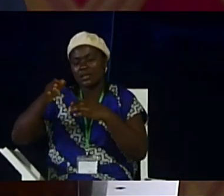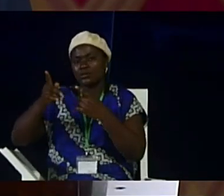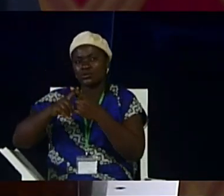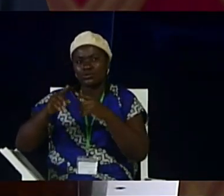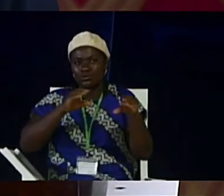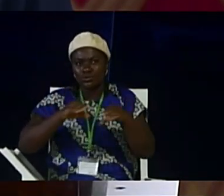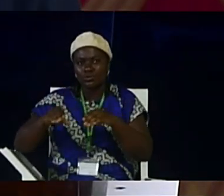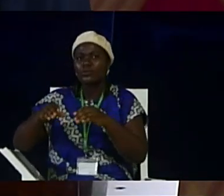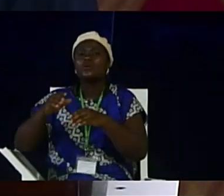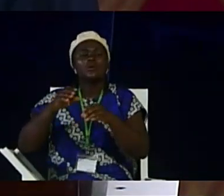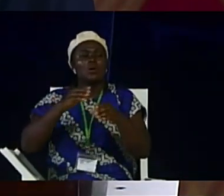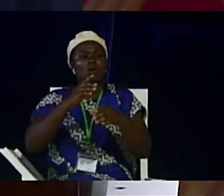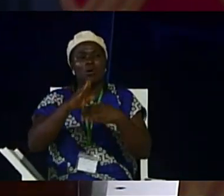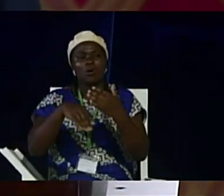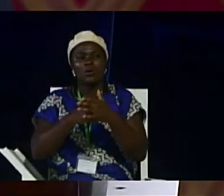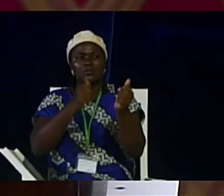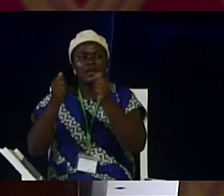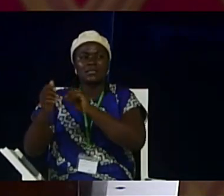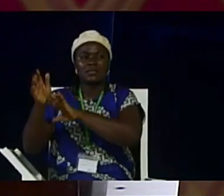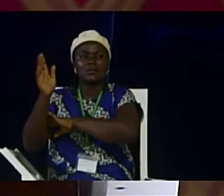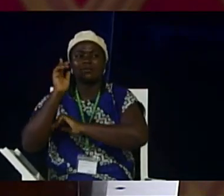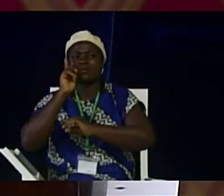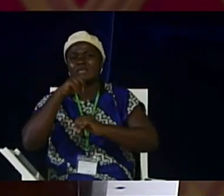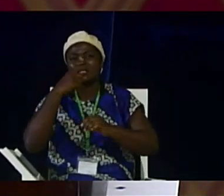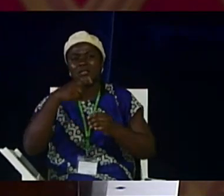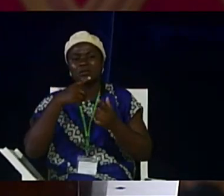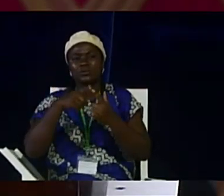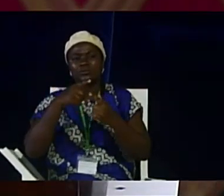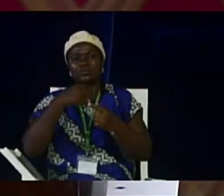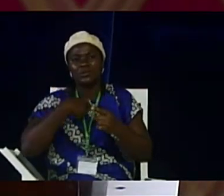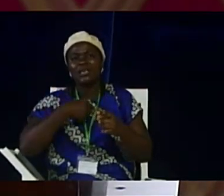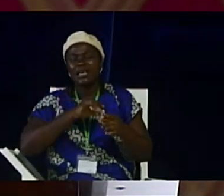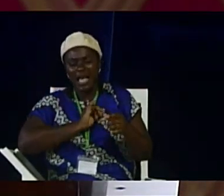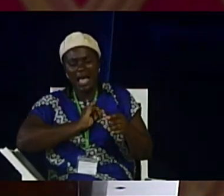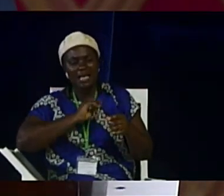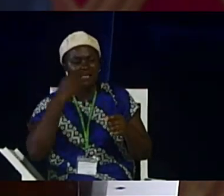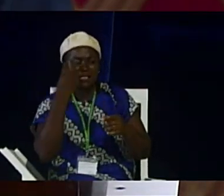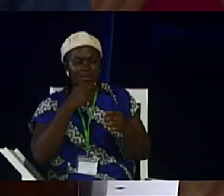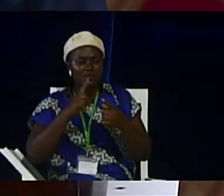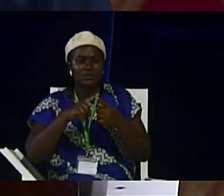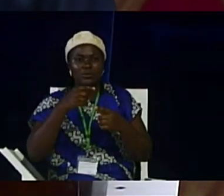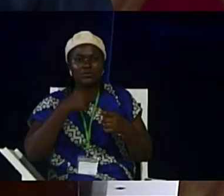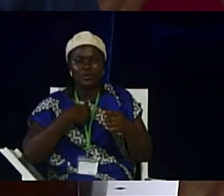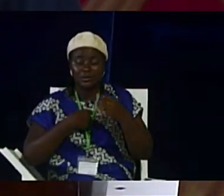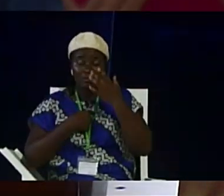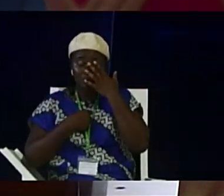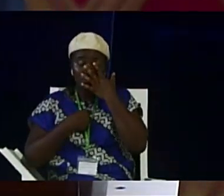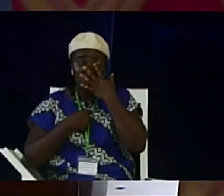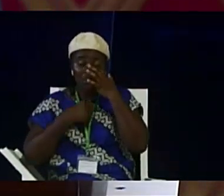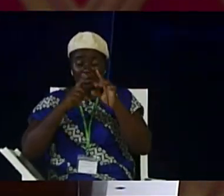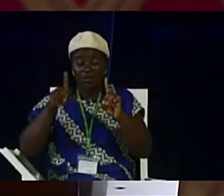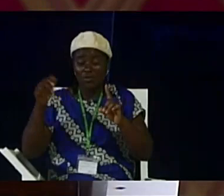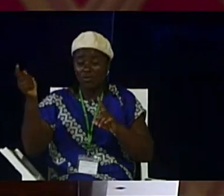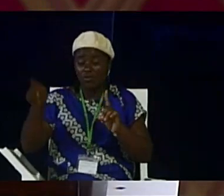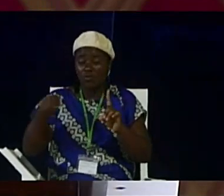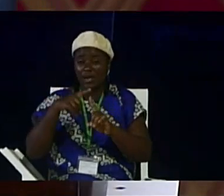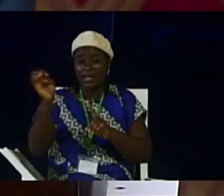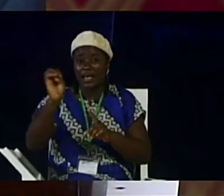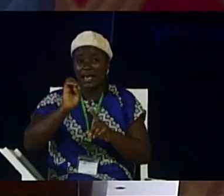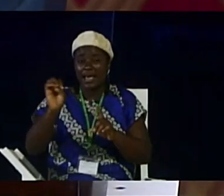Almighty God spoke with me and shared with me that whenever he is going to